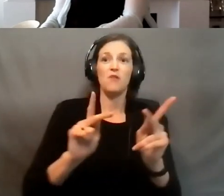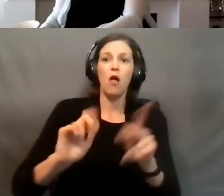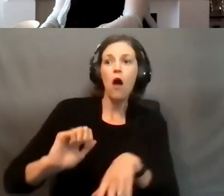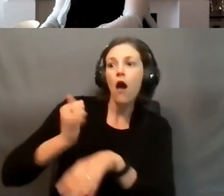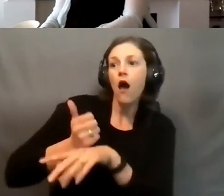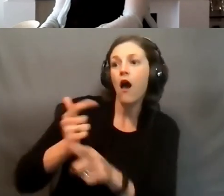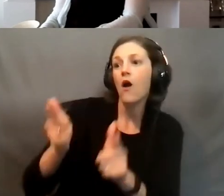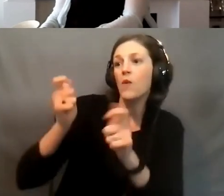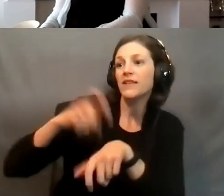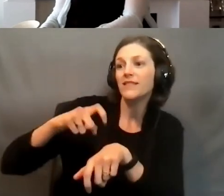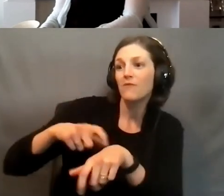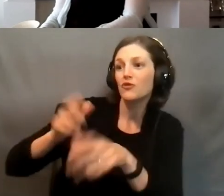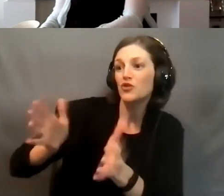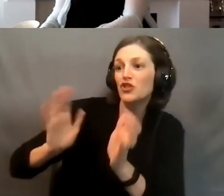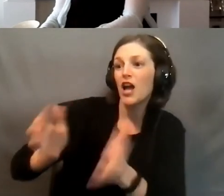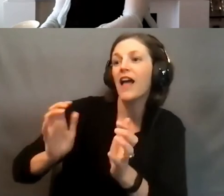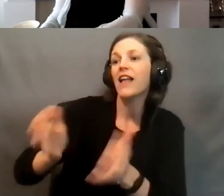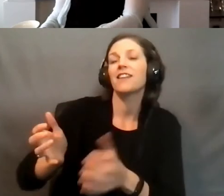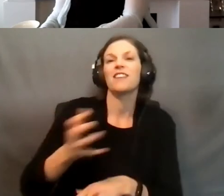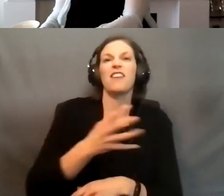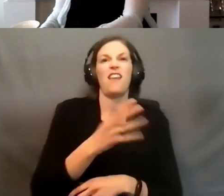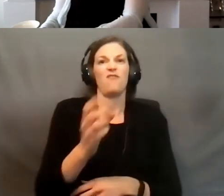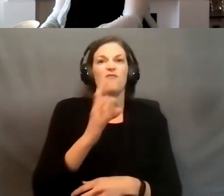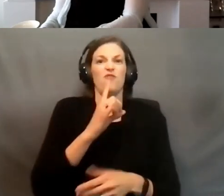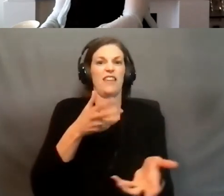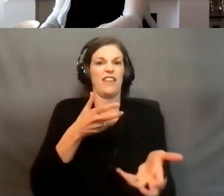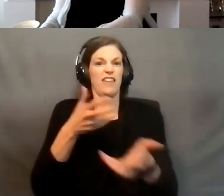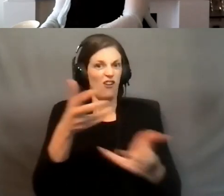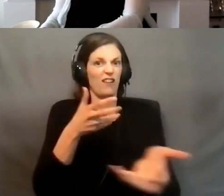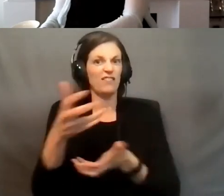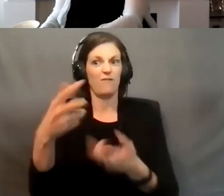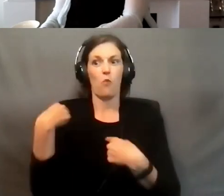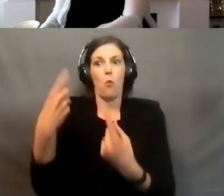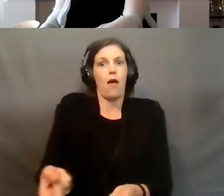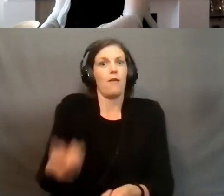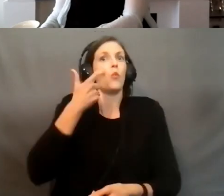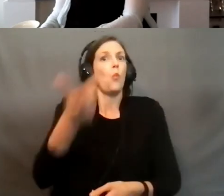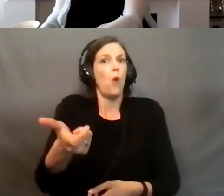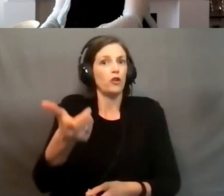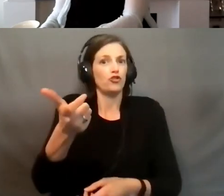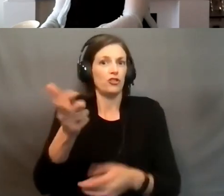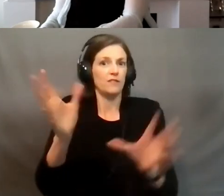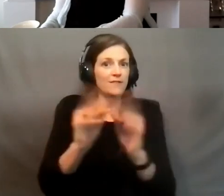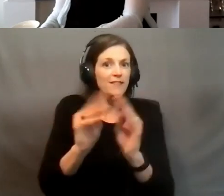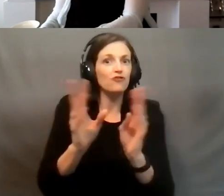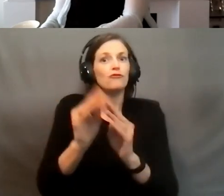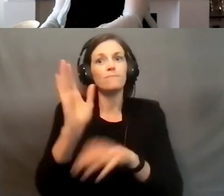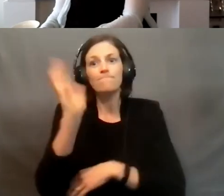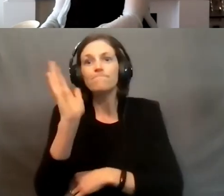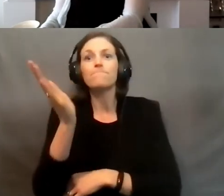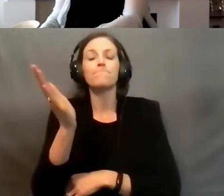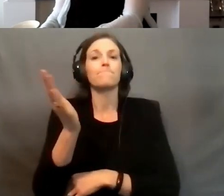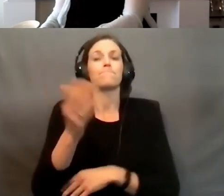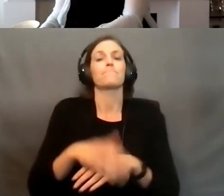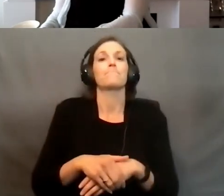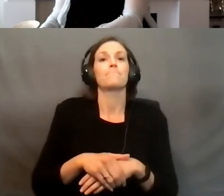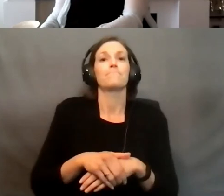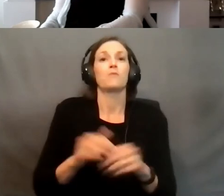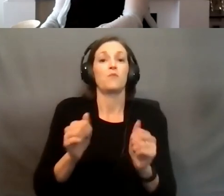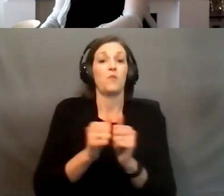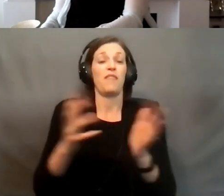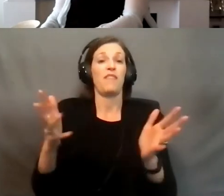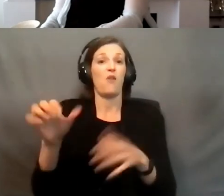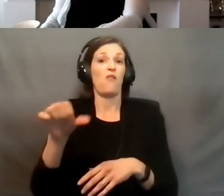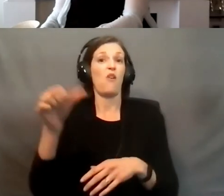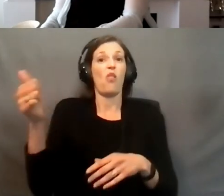and also be very interactive as you watch the sessions and view the content. So with no further ado, I